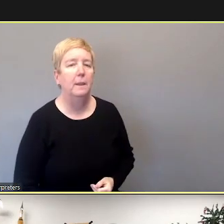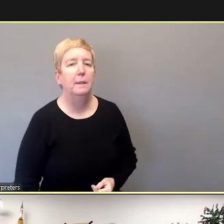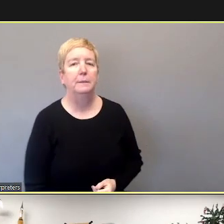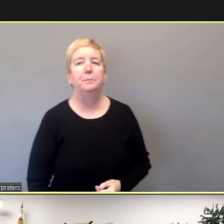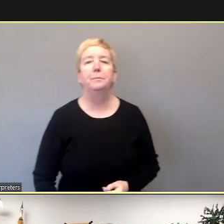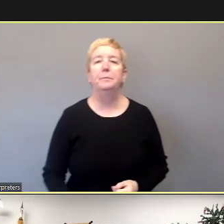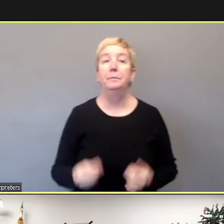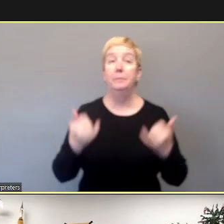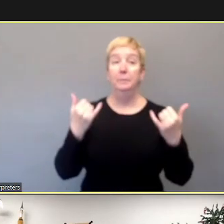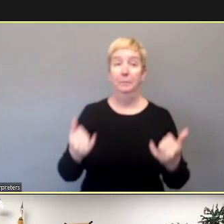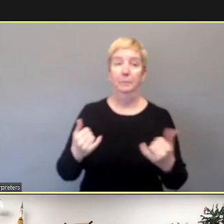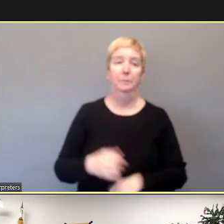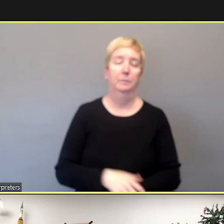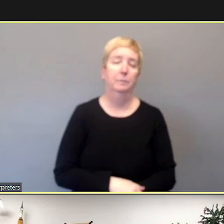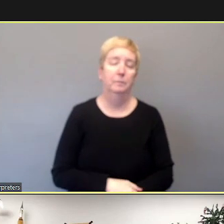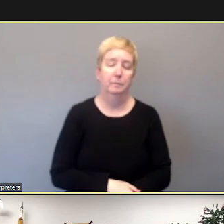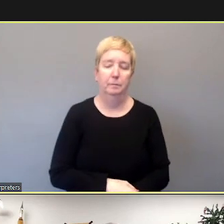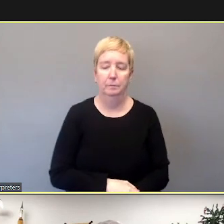just finally,